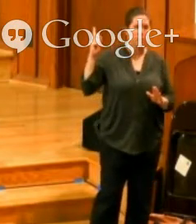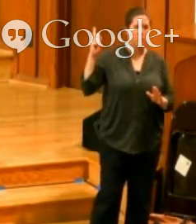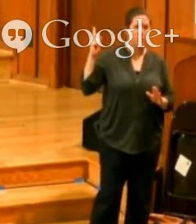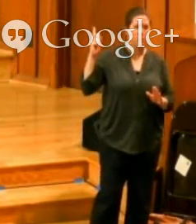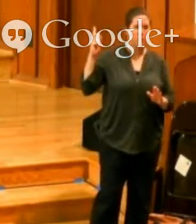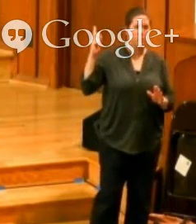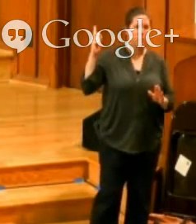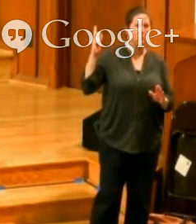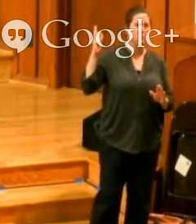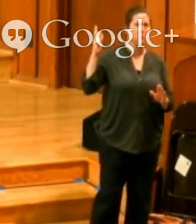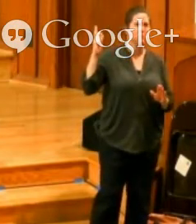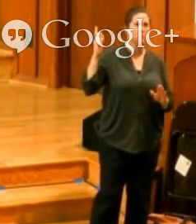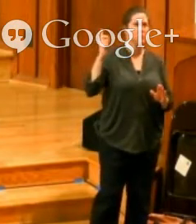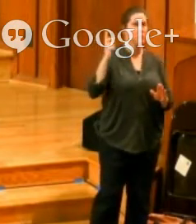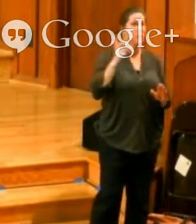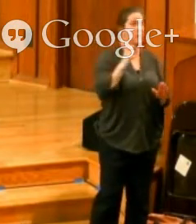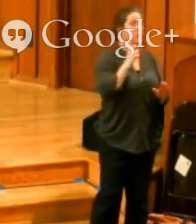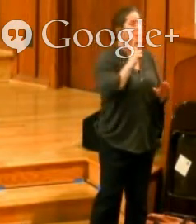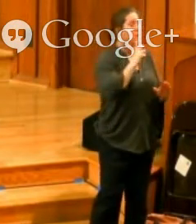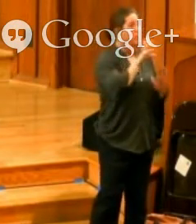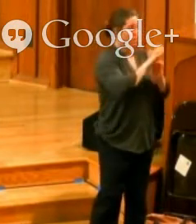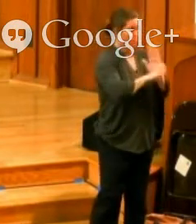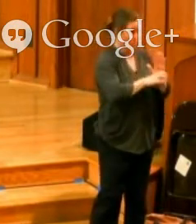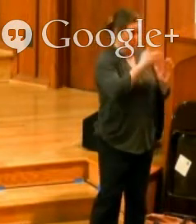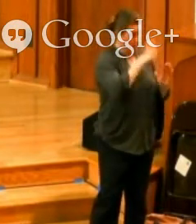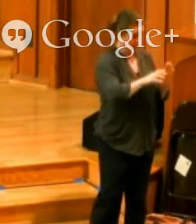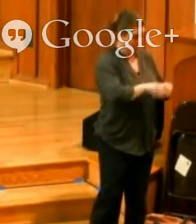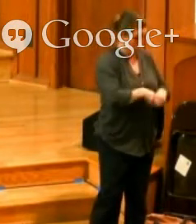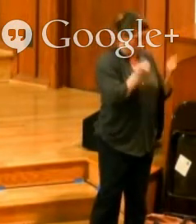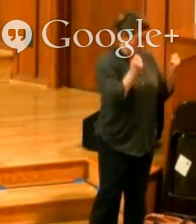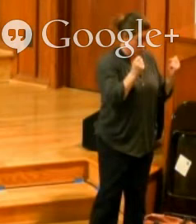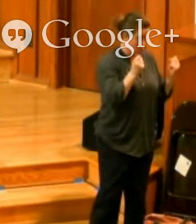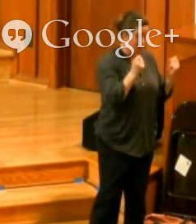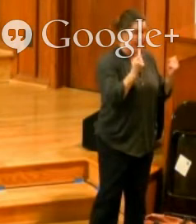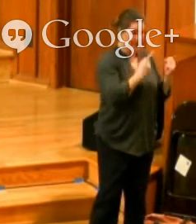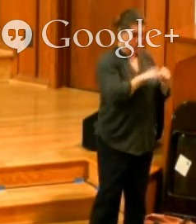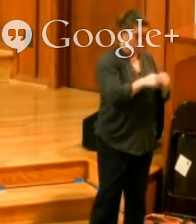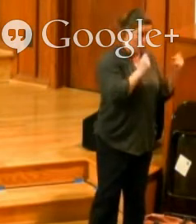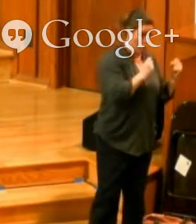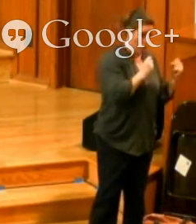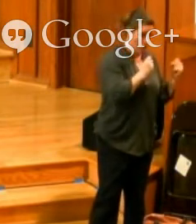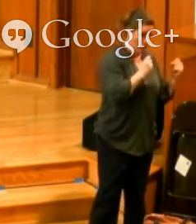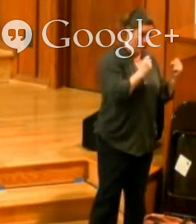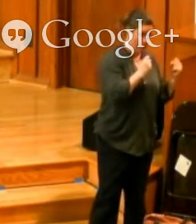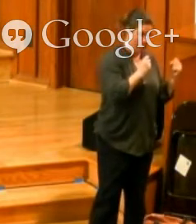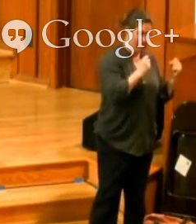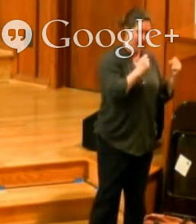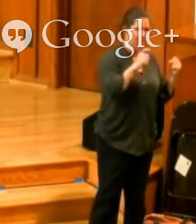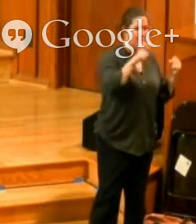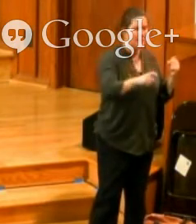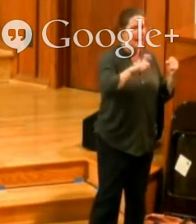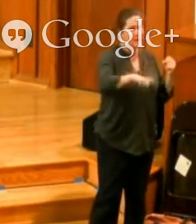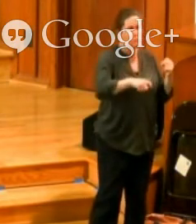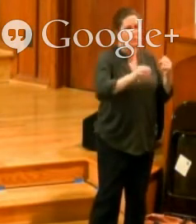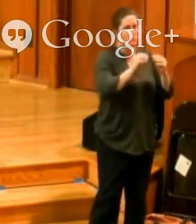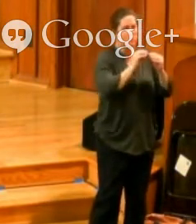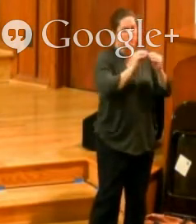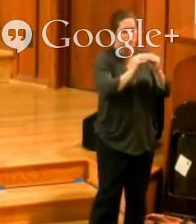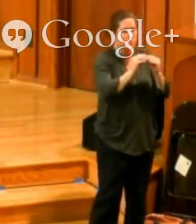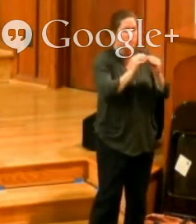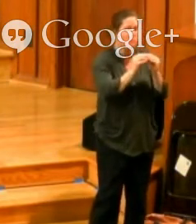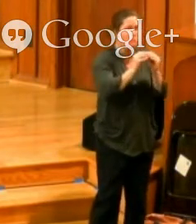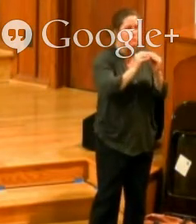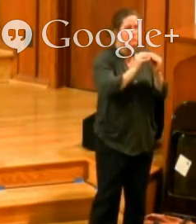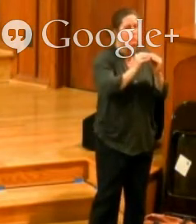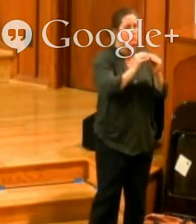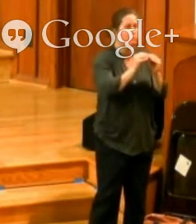is lawlessness." See, the commandment of God was broken. Therefore, since something was broken, it had to be mediated or made remedial by